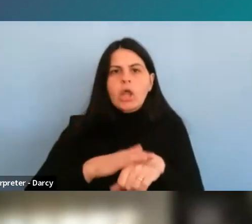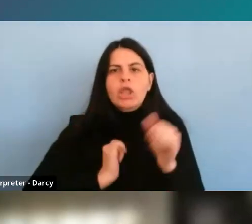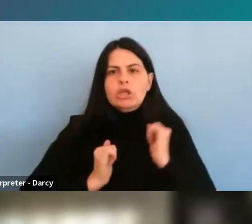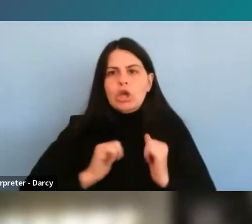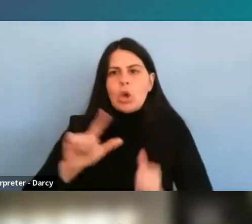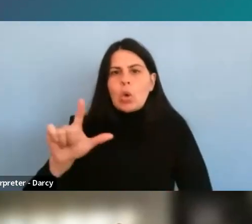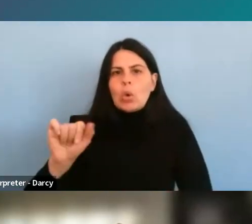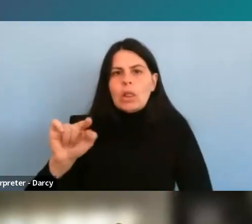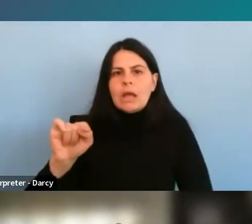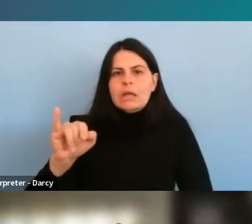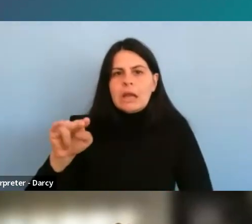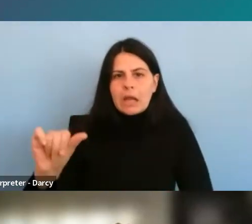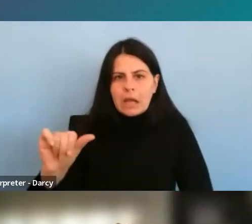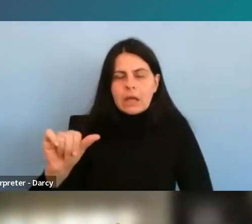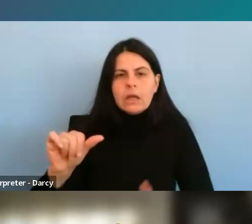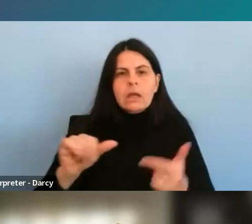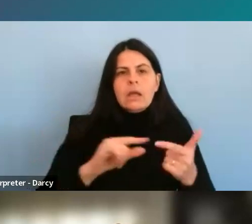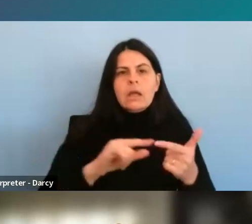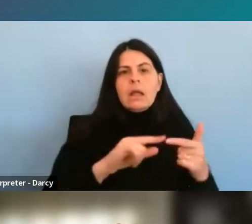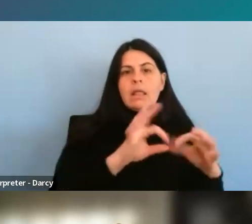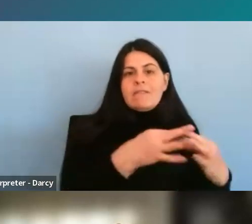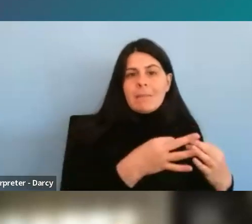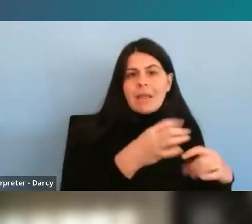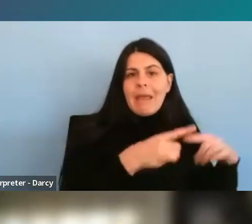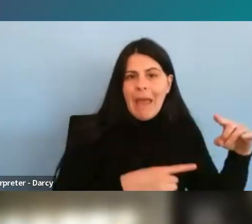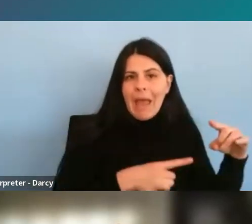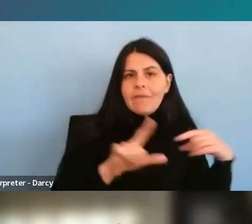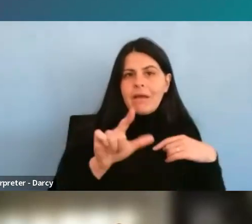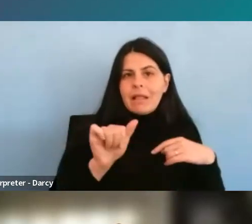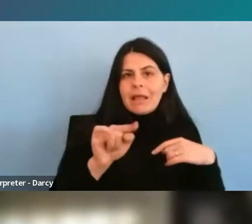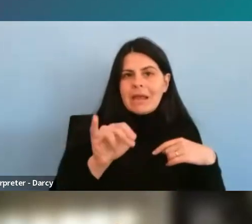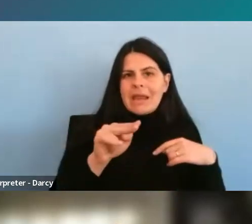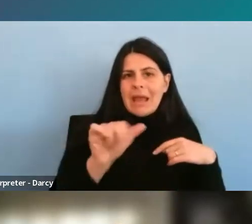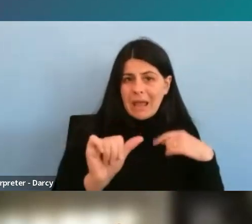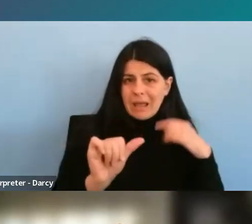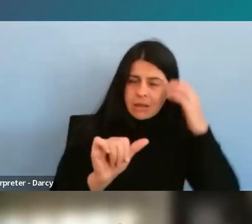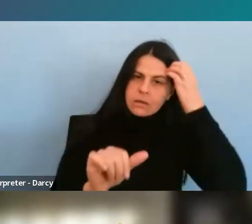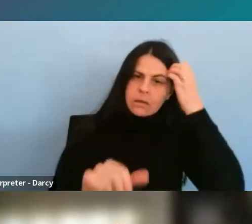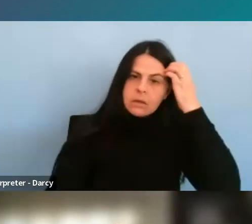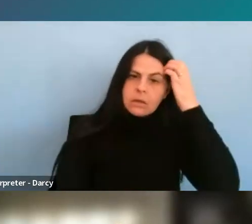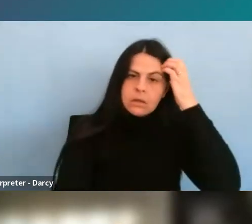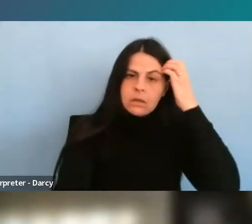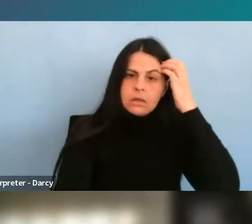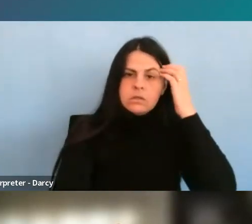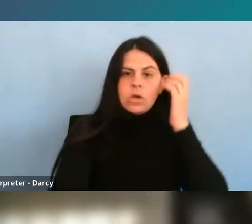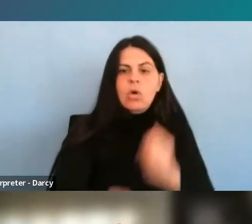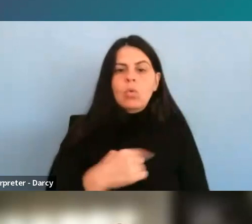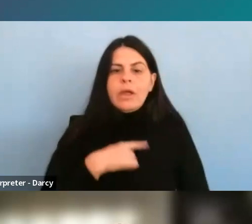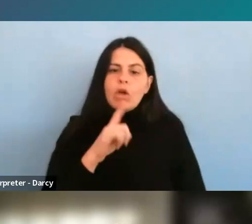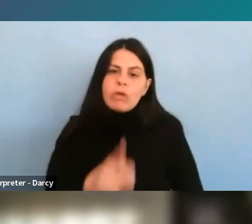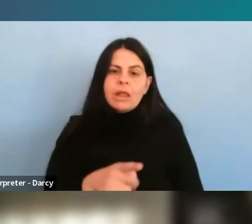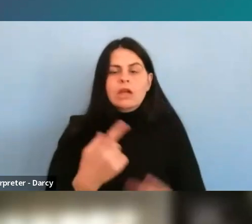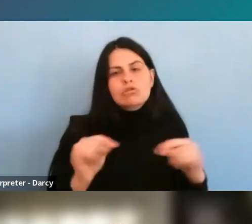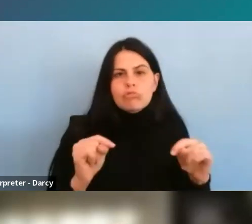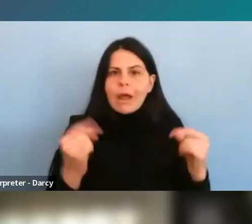The family is half Latina. And so we're really trying to weave in